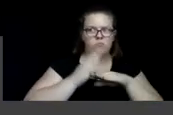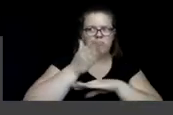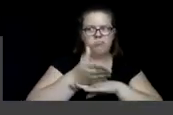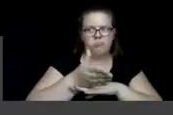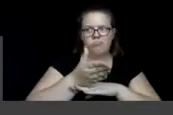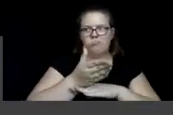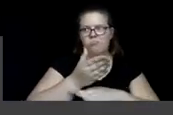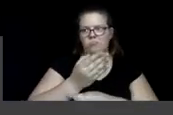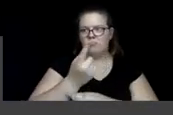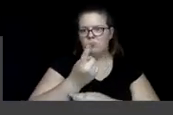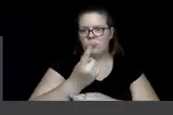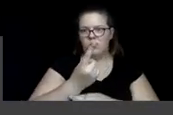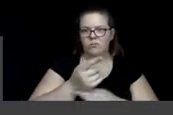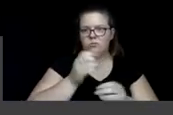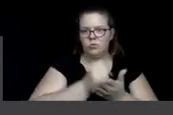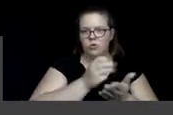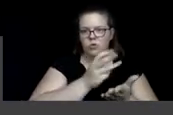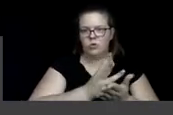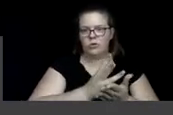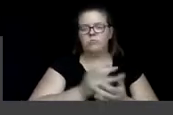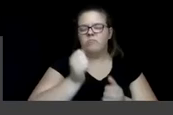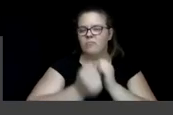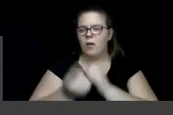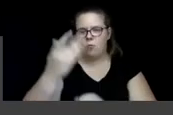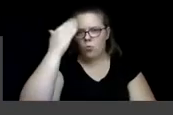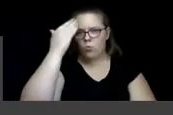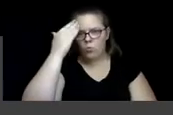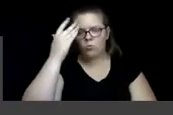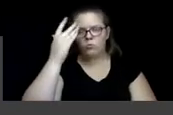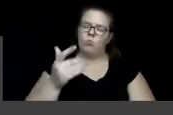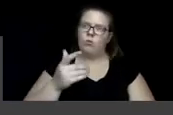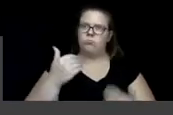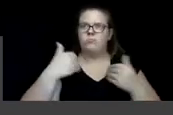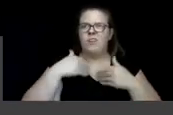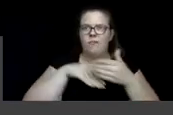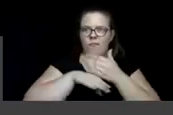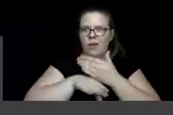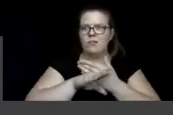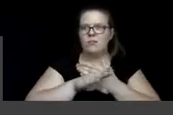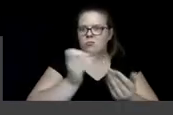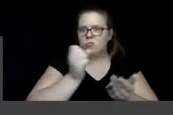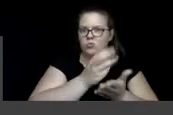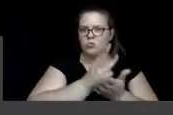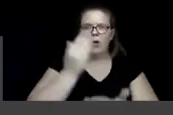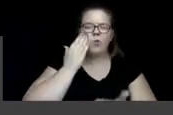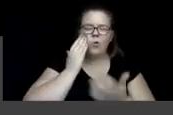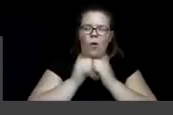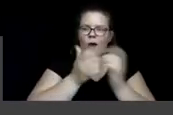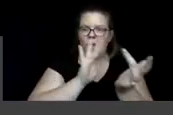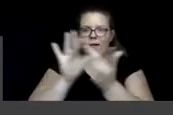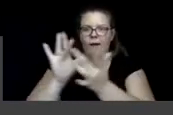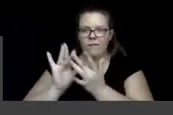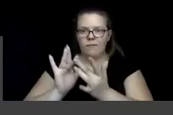worker. Everybody has access to one. They know how to get a hold of them.